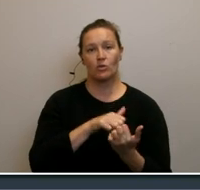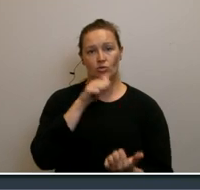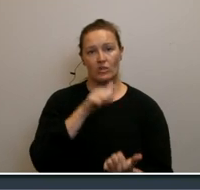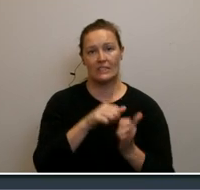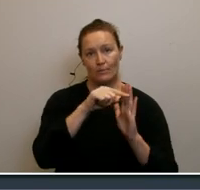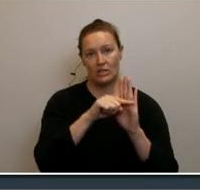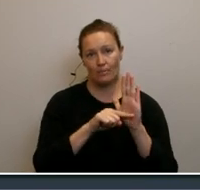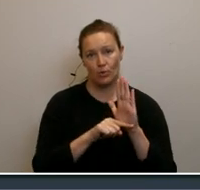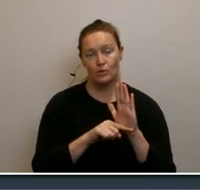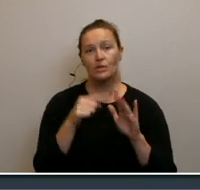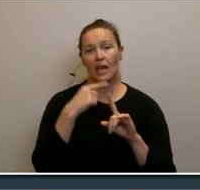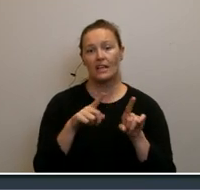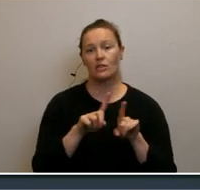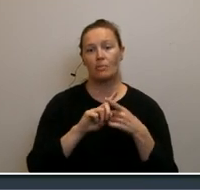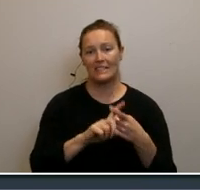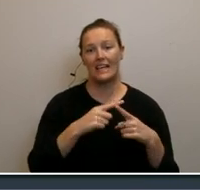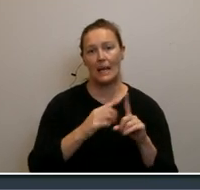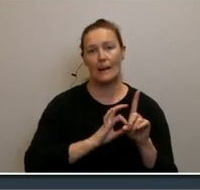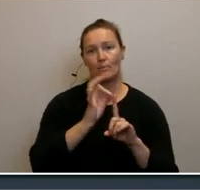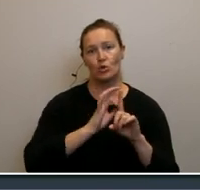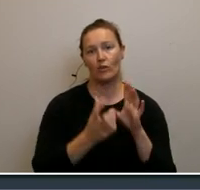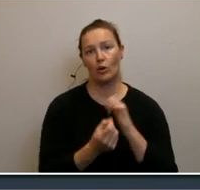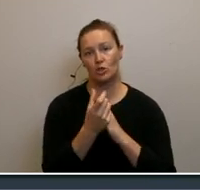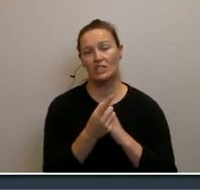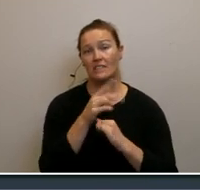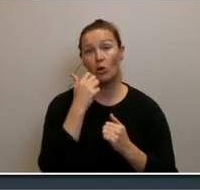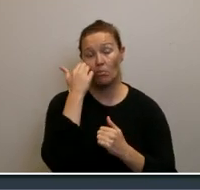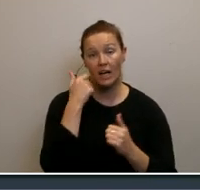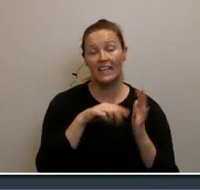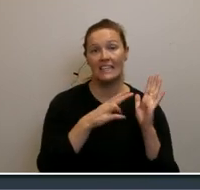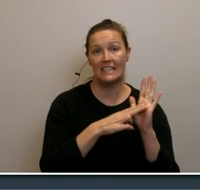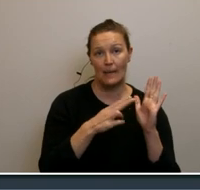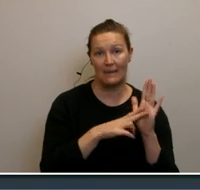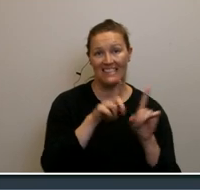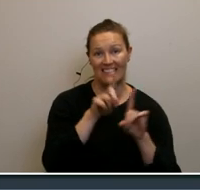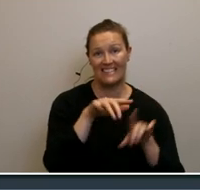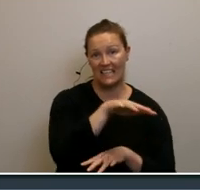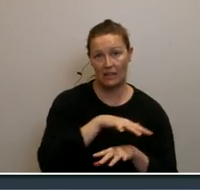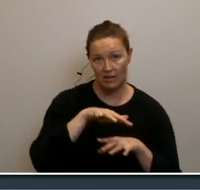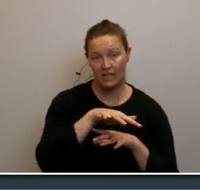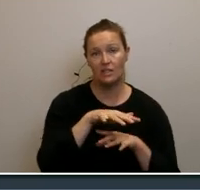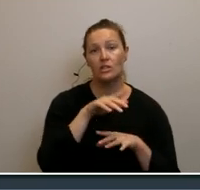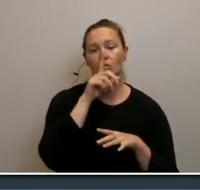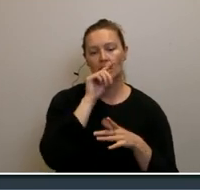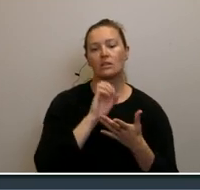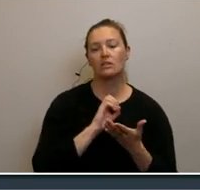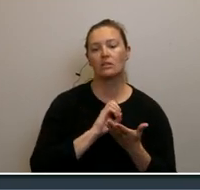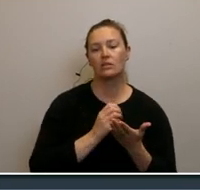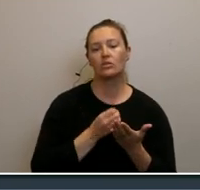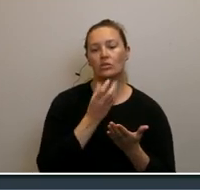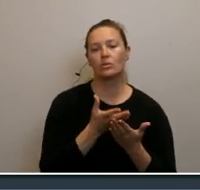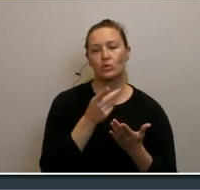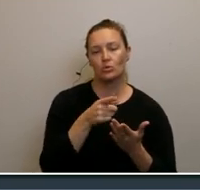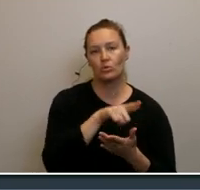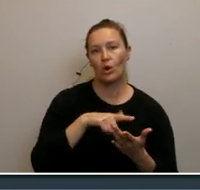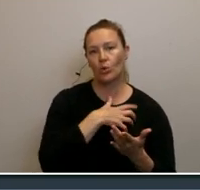treaty and to maintain and improve opportunities for Māori in the Napier city area to contribute to local